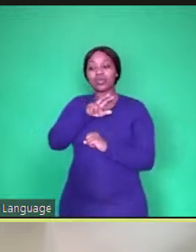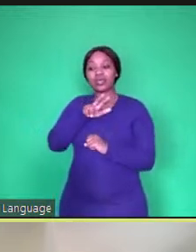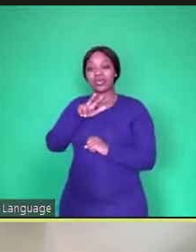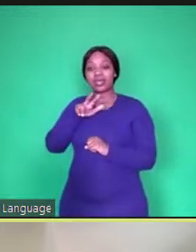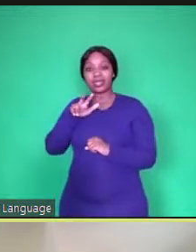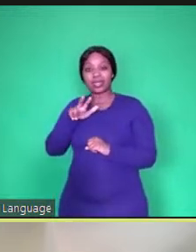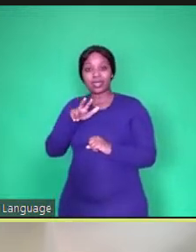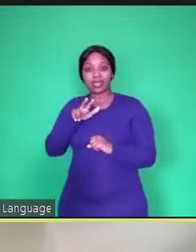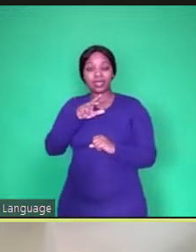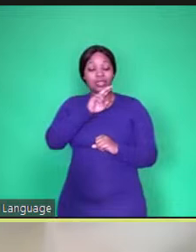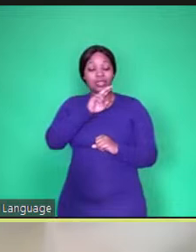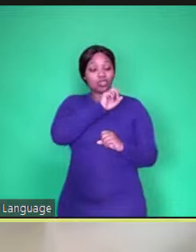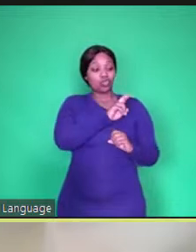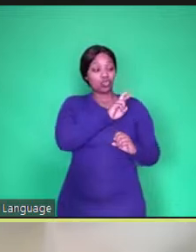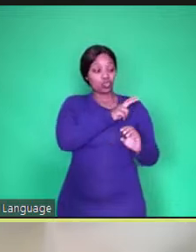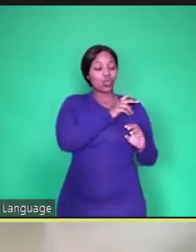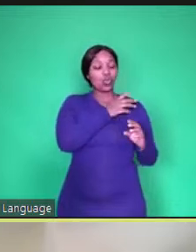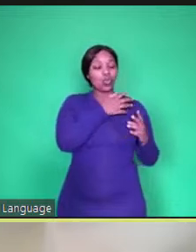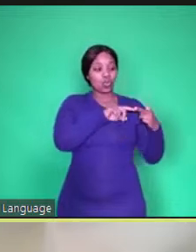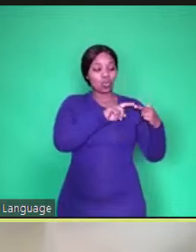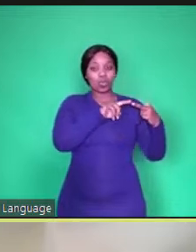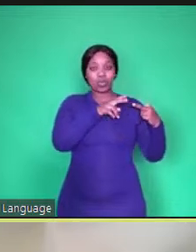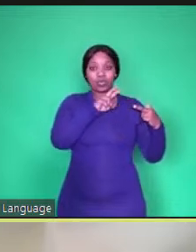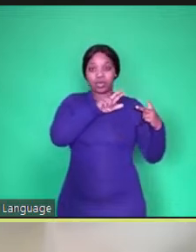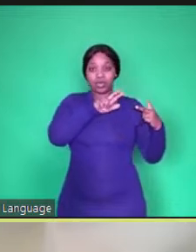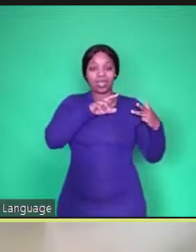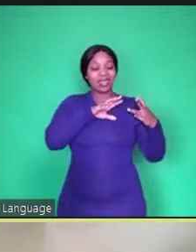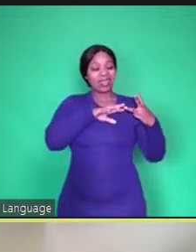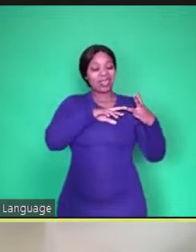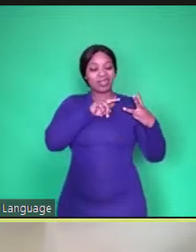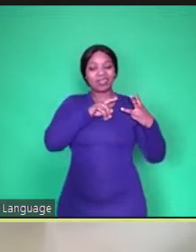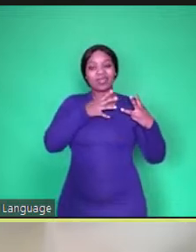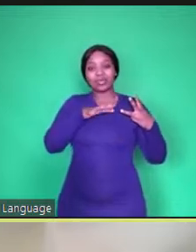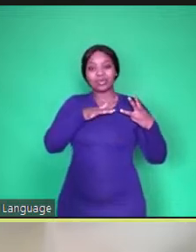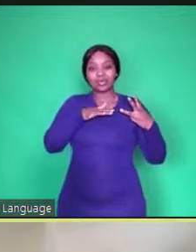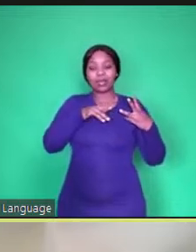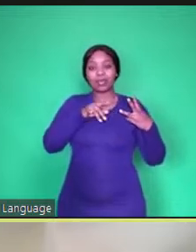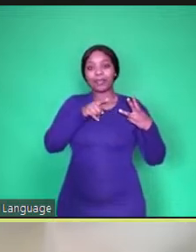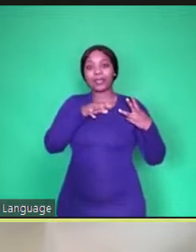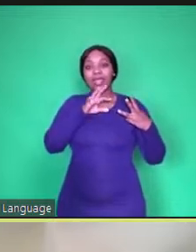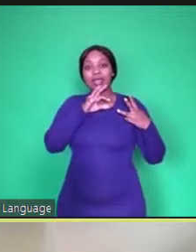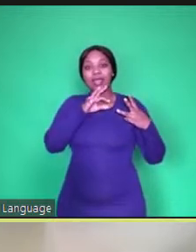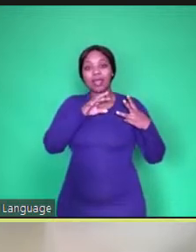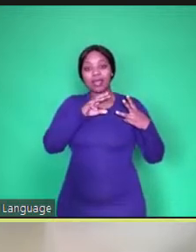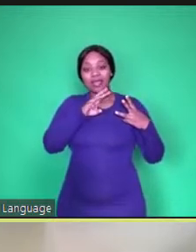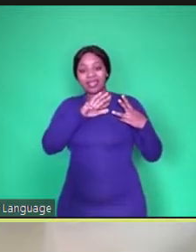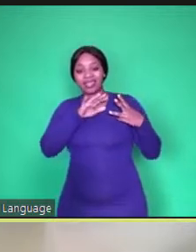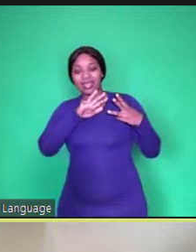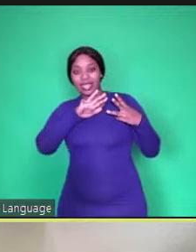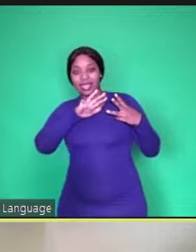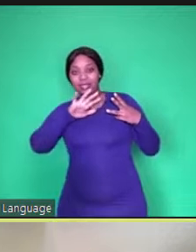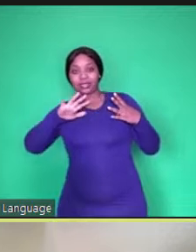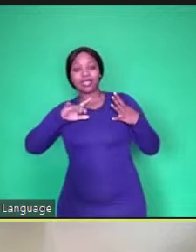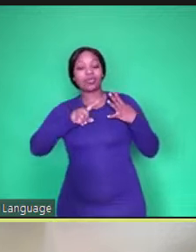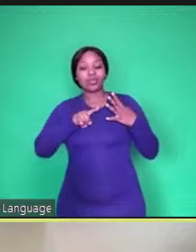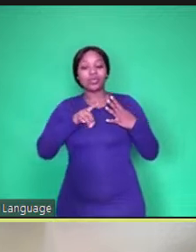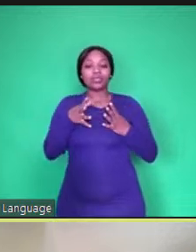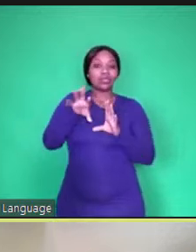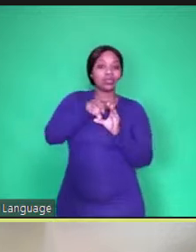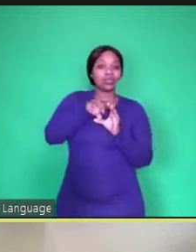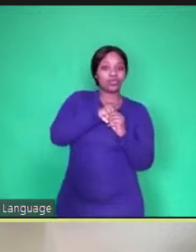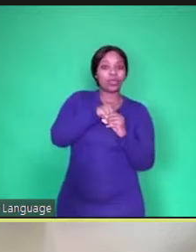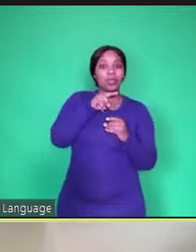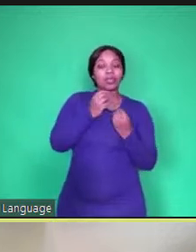interview 2969, which is a very good retention rate compared to most of the studies which are involved in